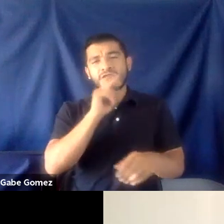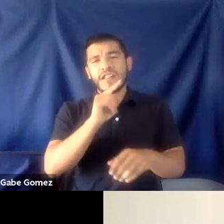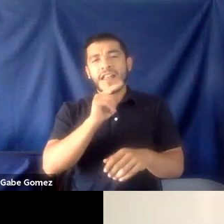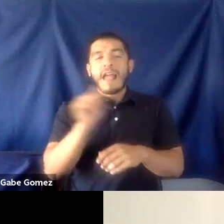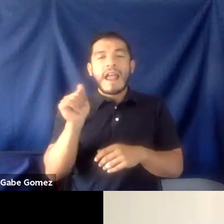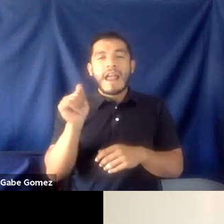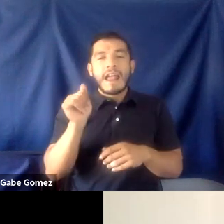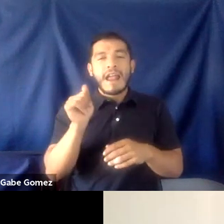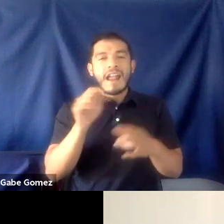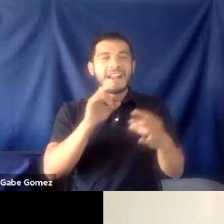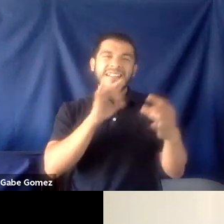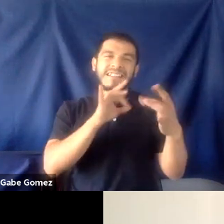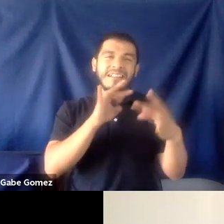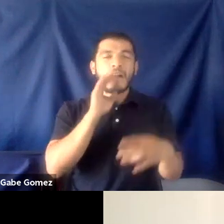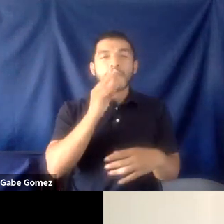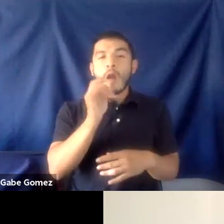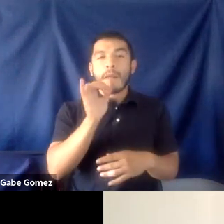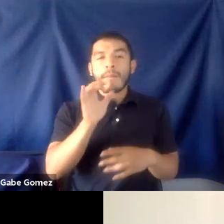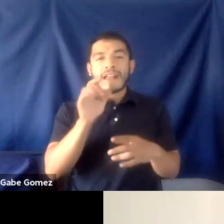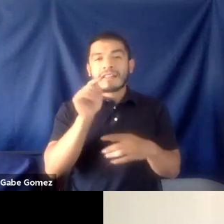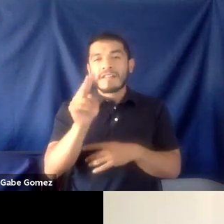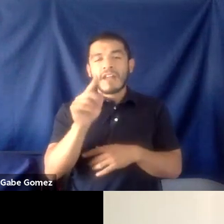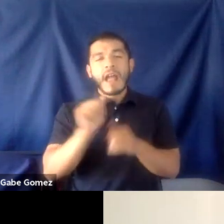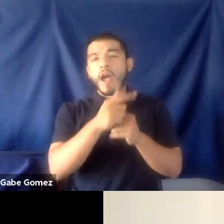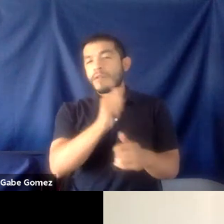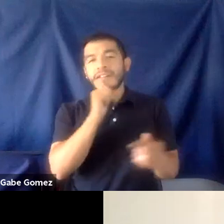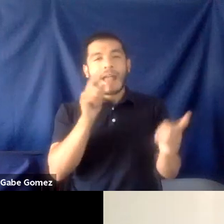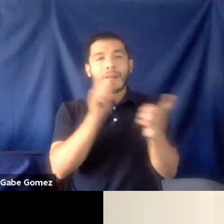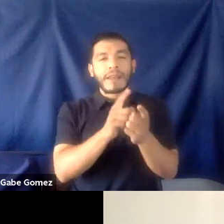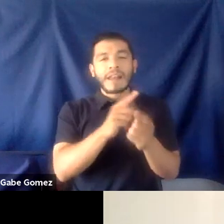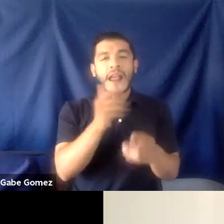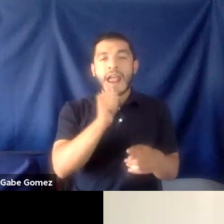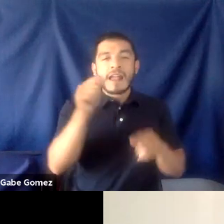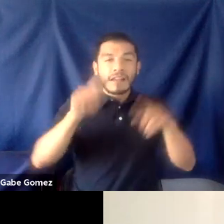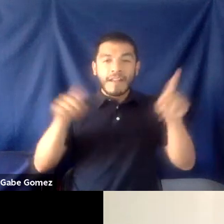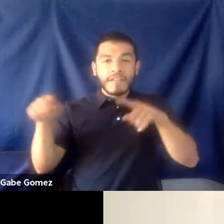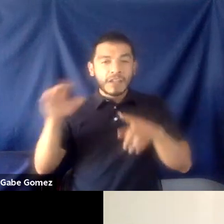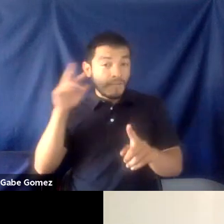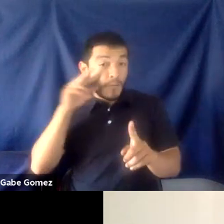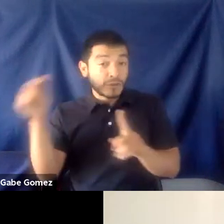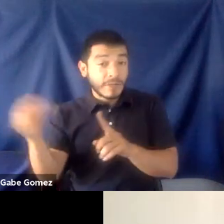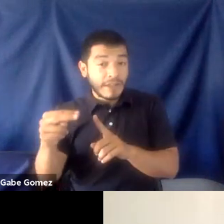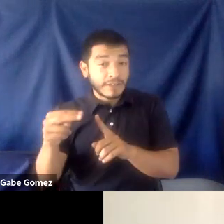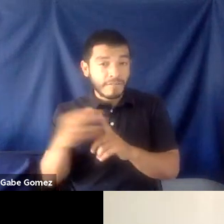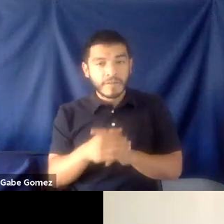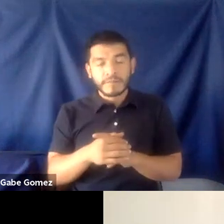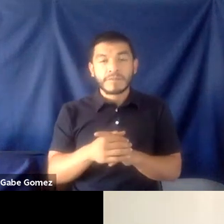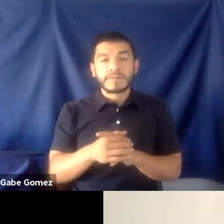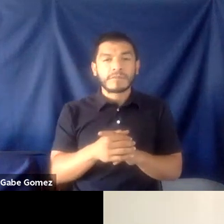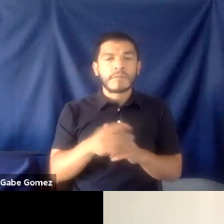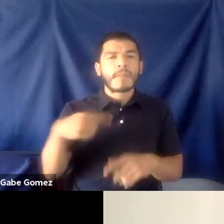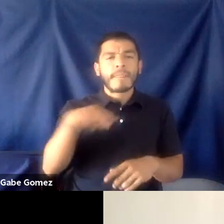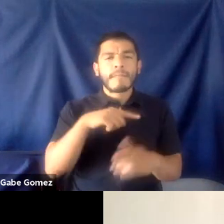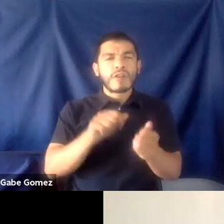critique of public television and how it's not meeting its mandate of a diversity of perspectives. And so it's turned into a kind